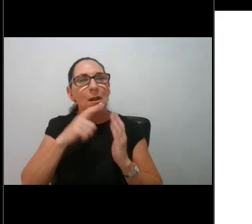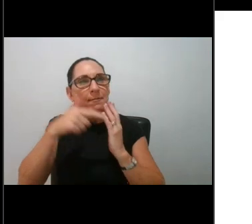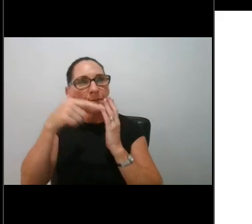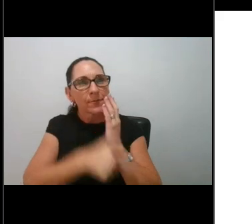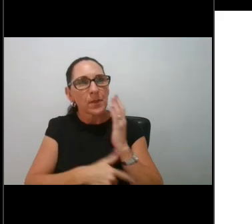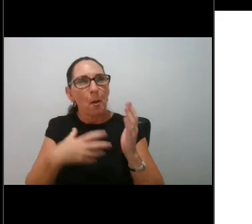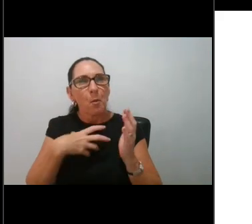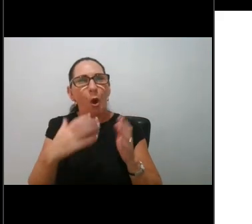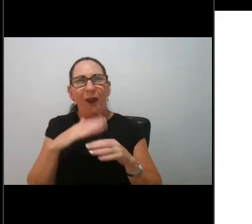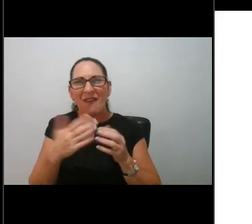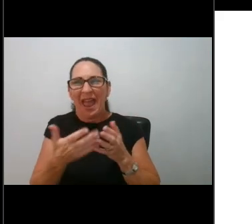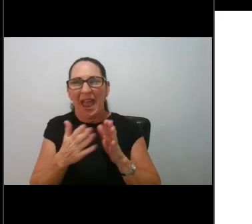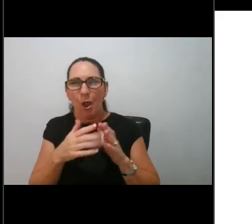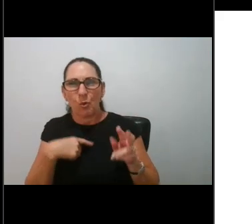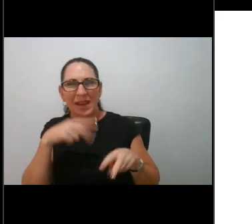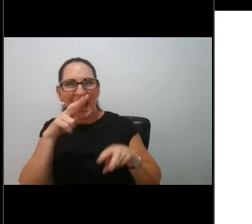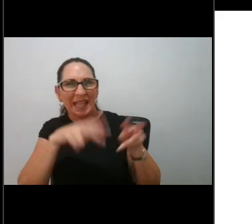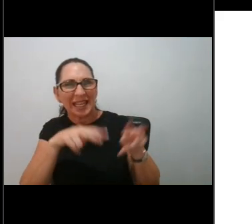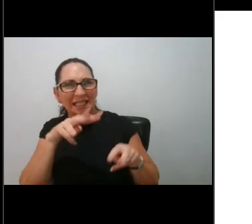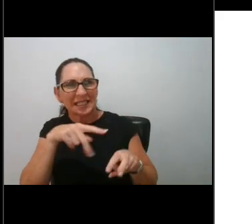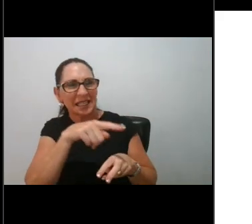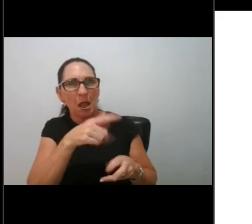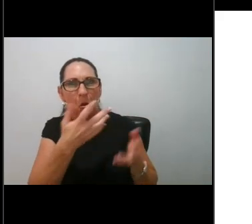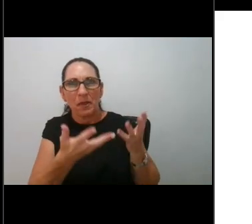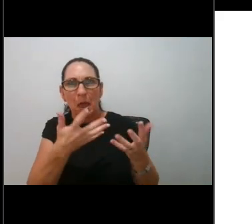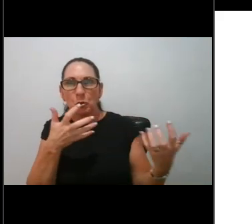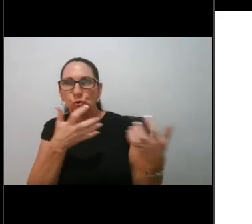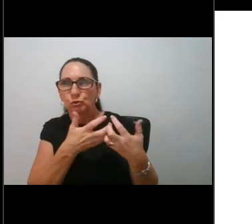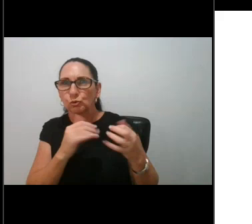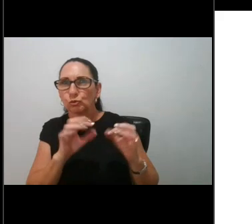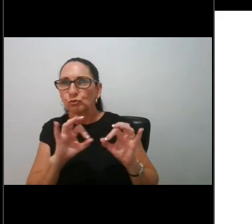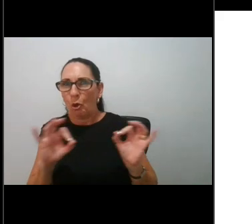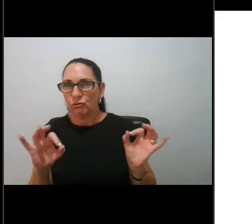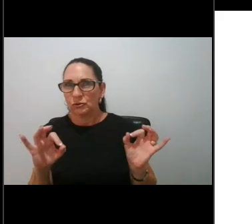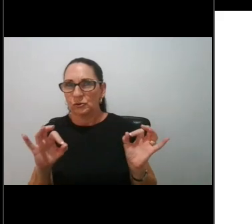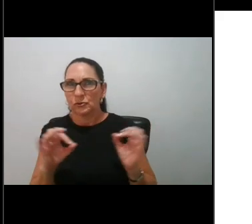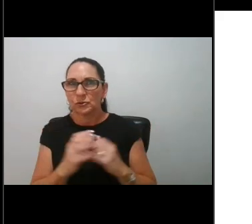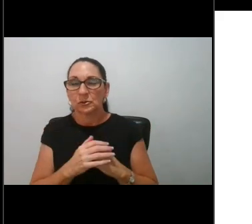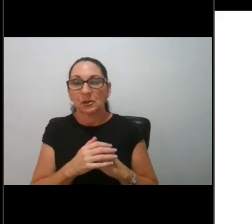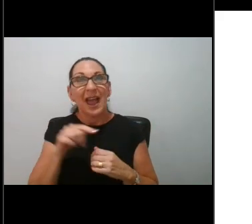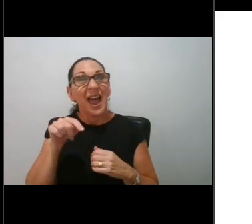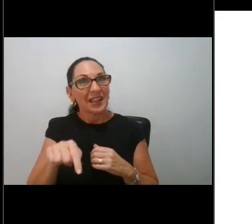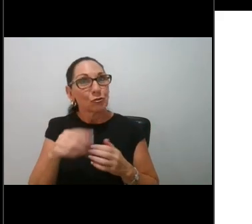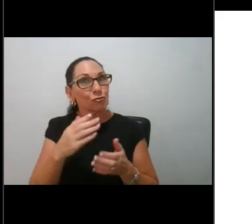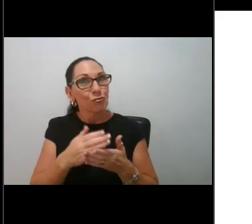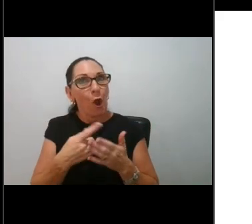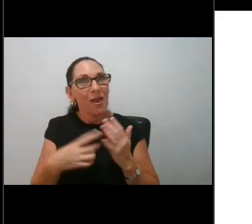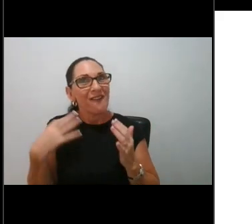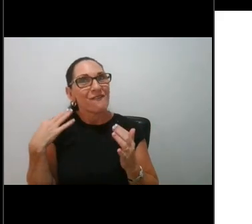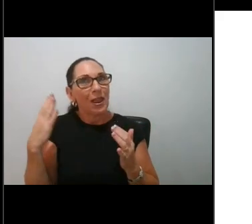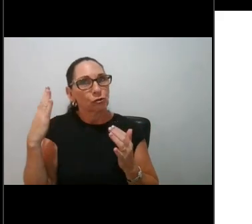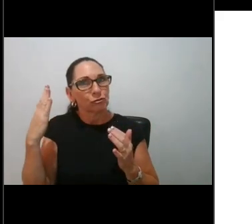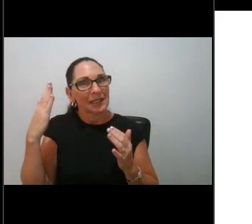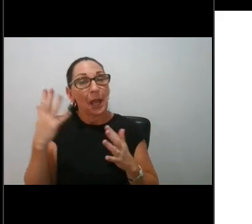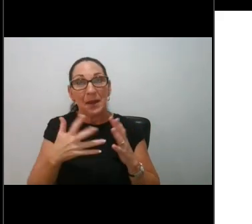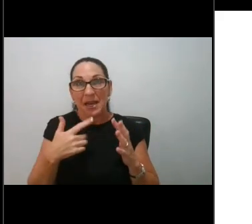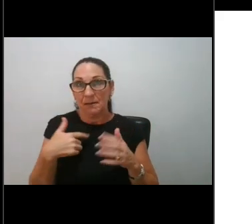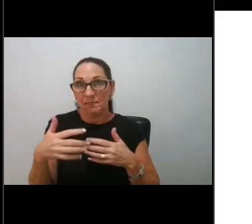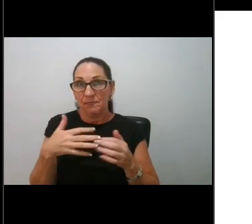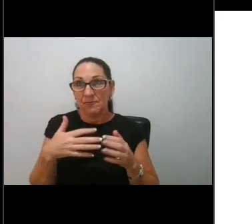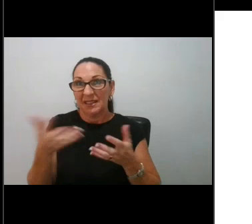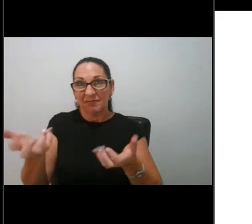we assess suitability and what that might look like. It's also important that it's a voluntary process, so for a referral to be able to be made to